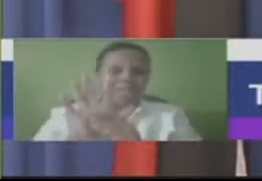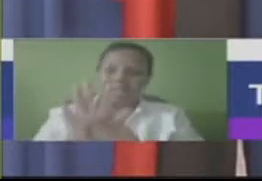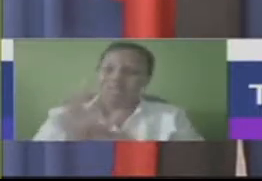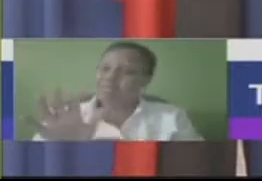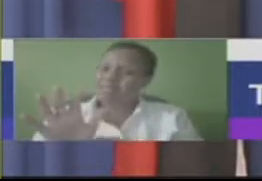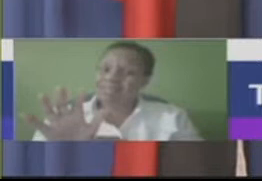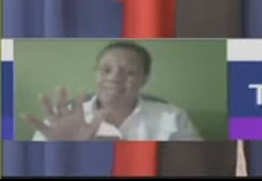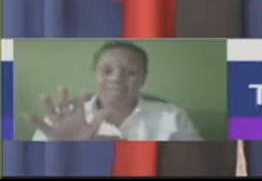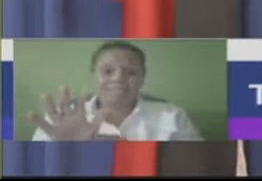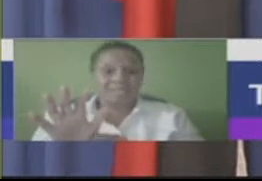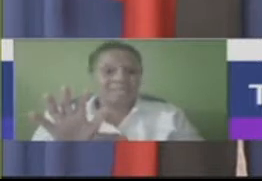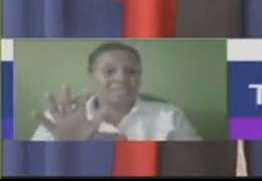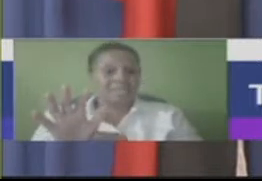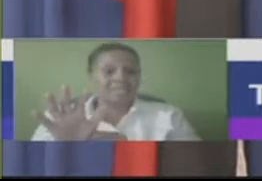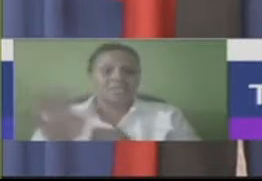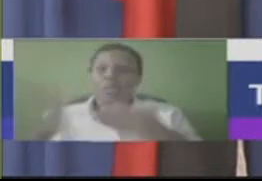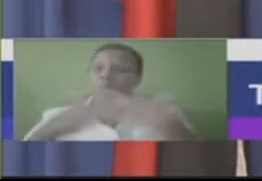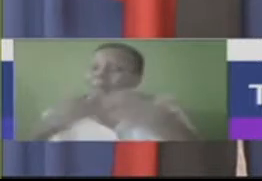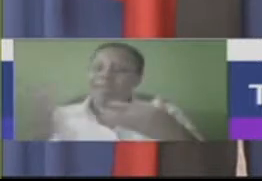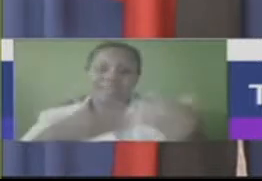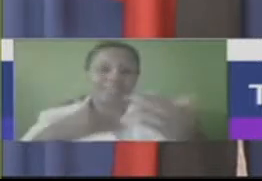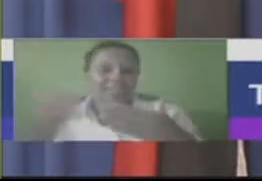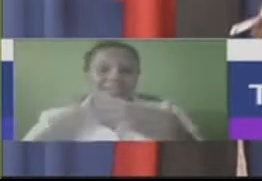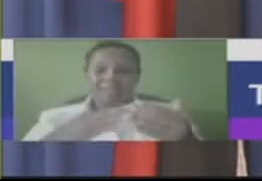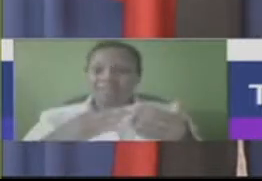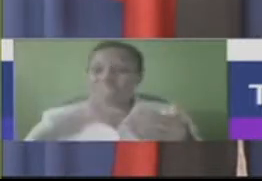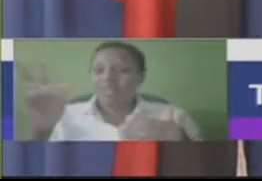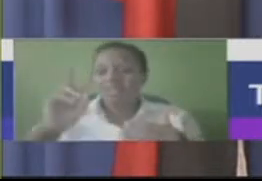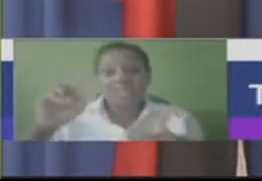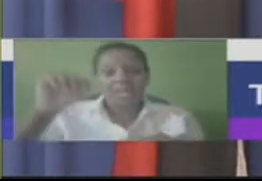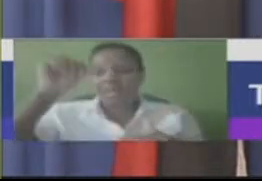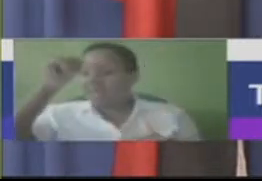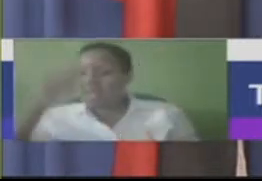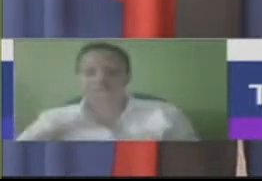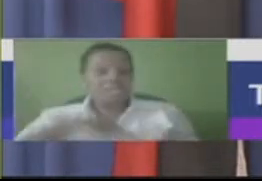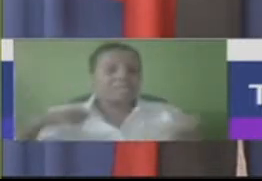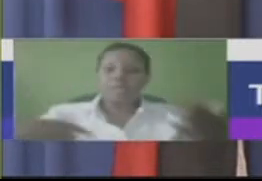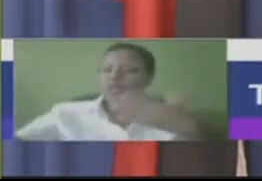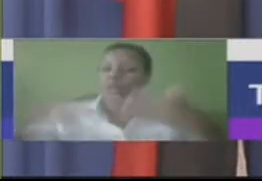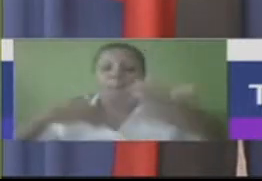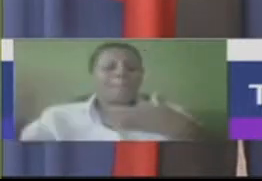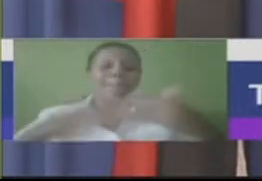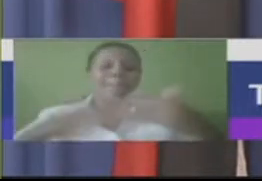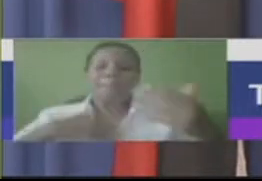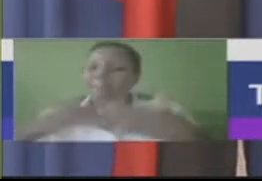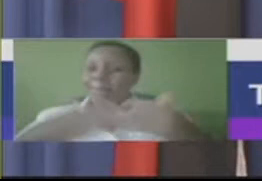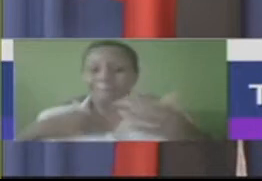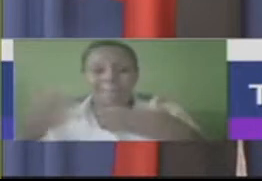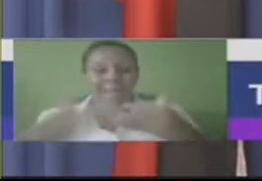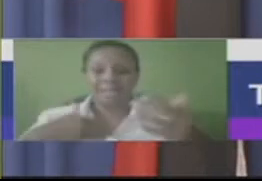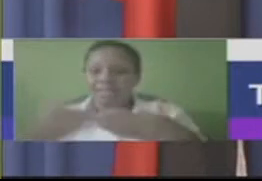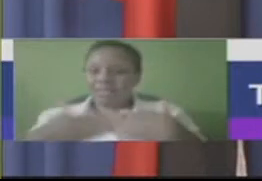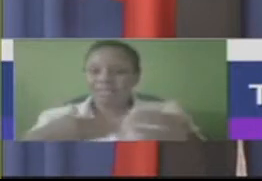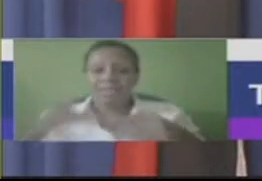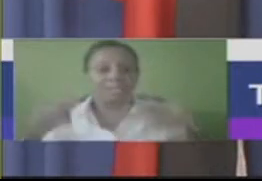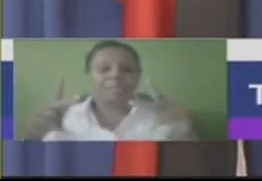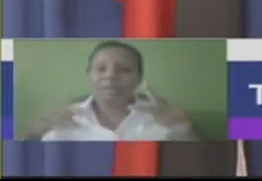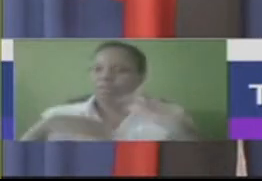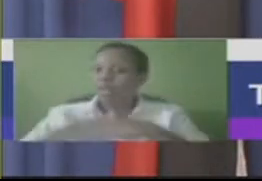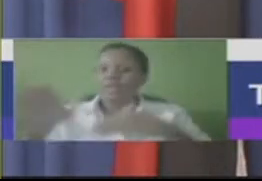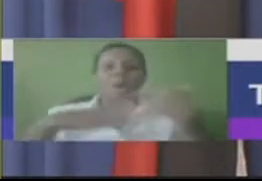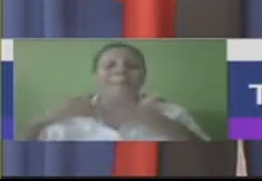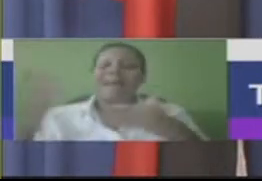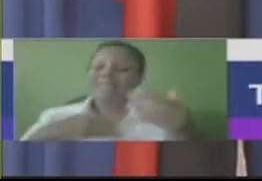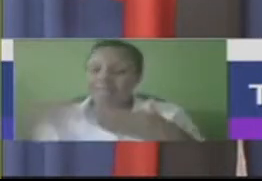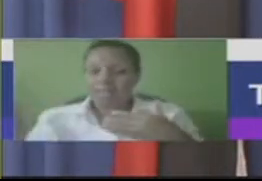if we vaccinate certain people and don't vaccinate the other people, the unvaccinated remain a threat to the